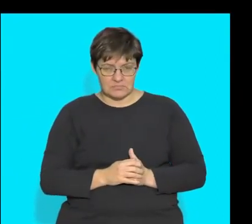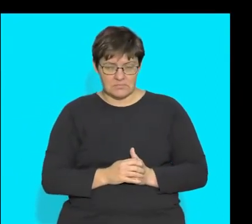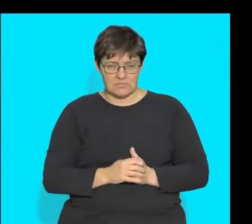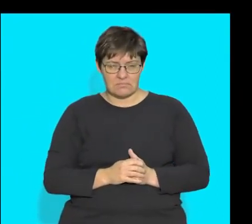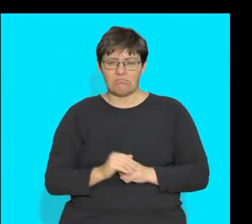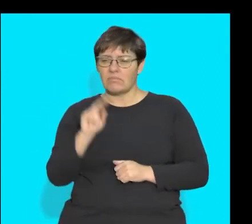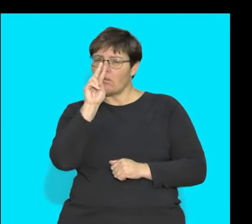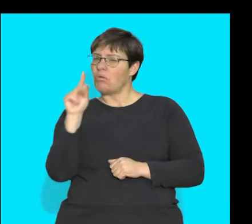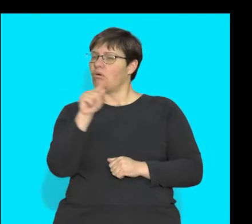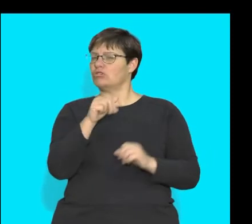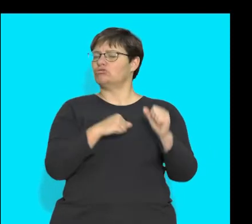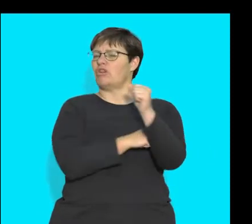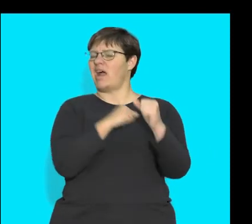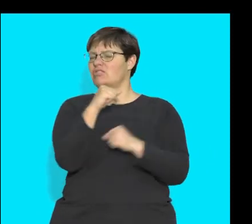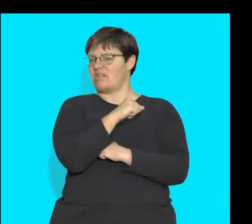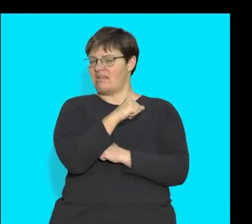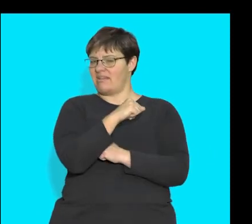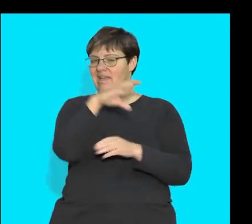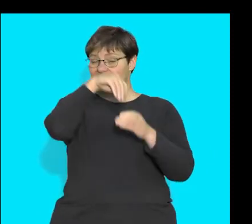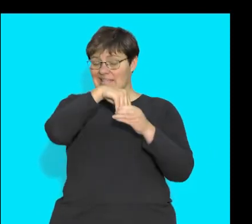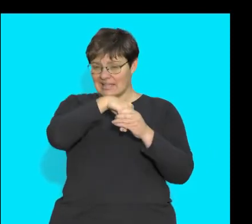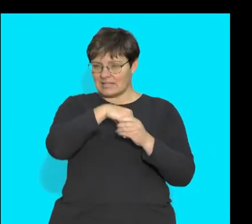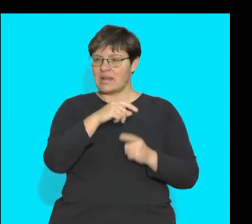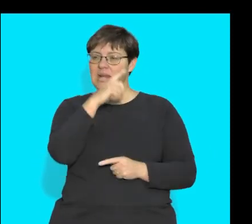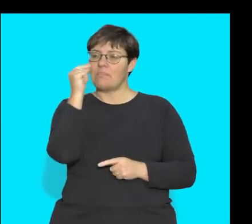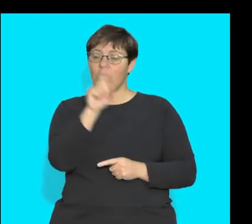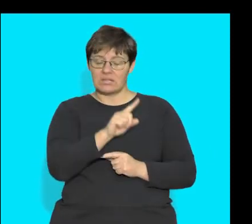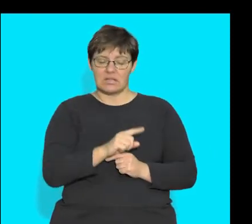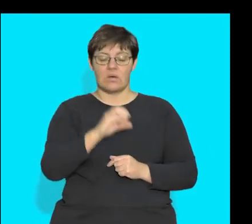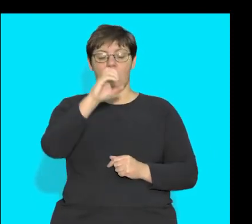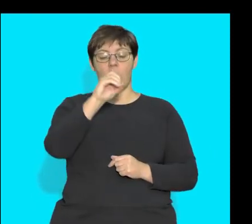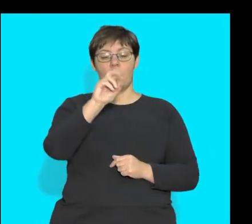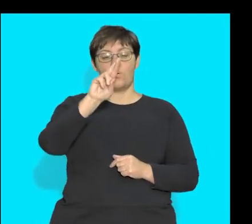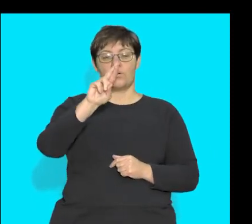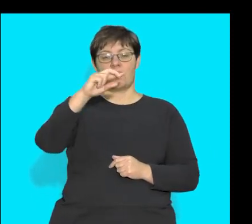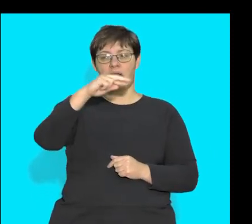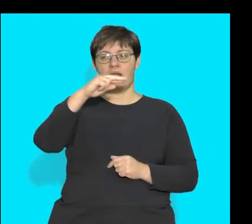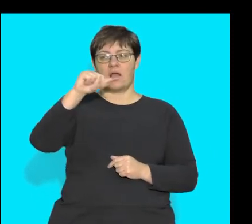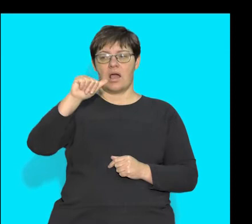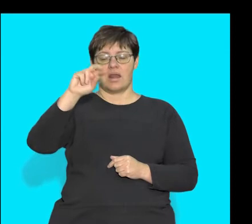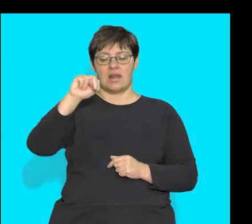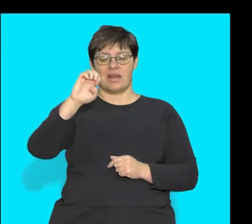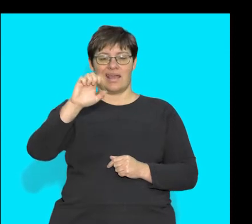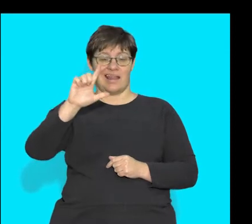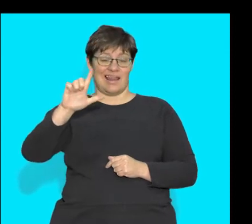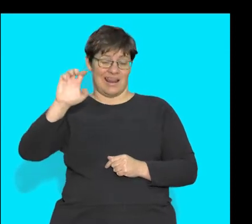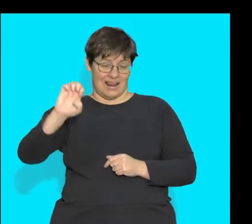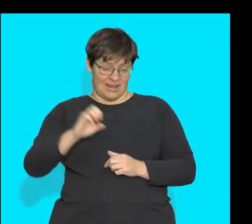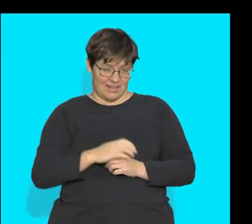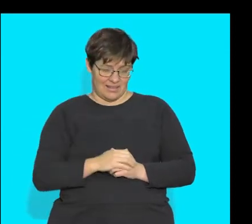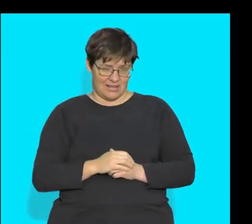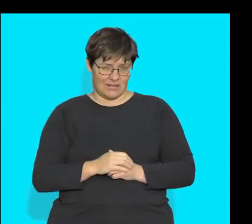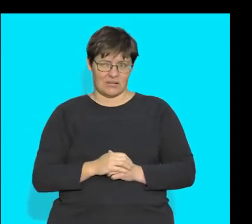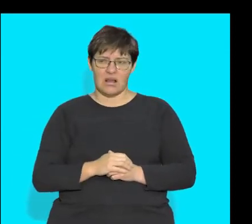Now, when we have a look at the structures inside the cell, they are called organelles, all right, little